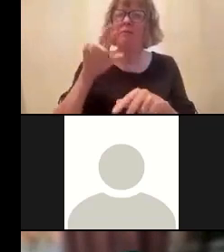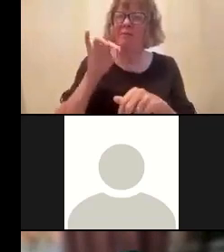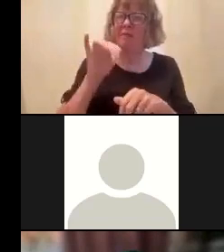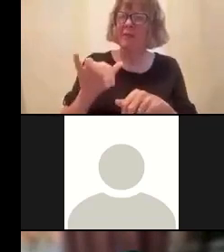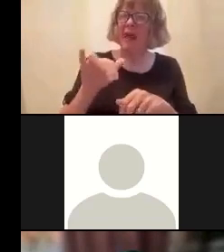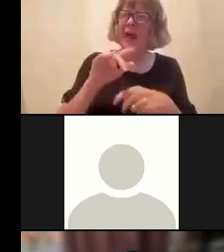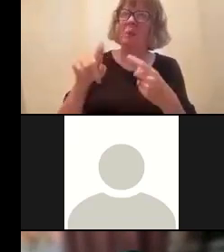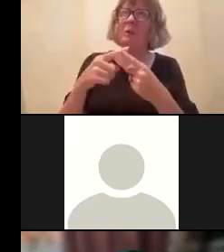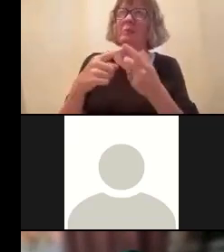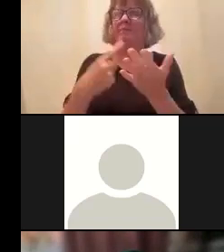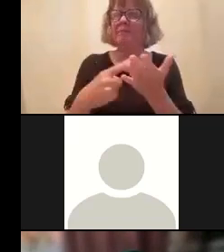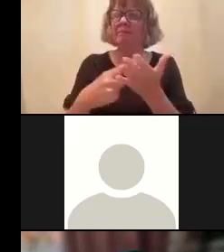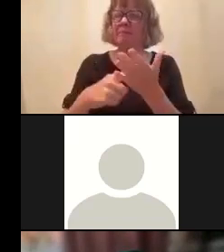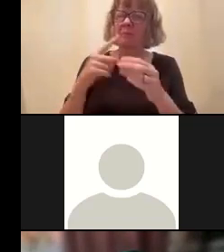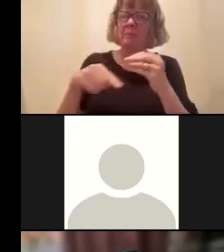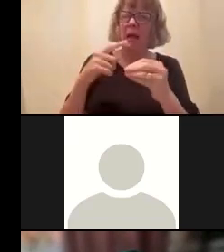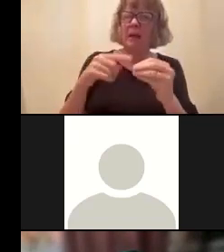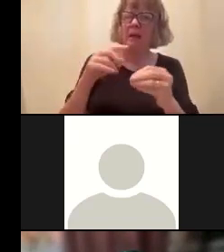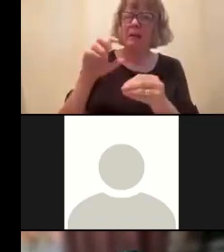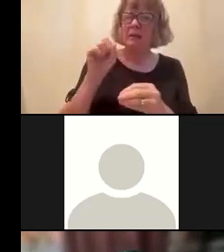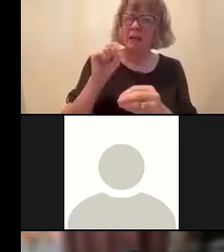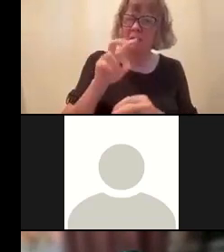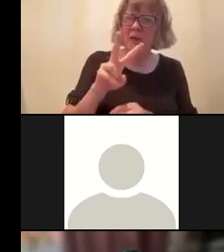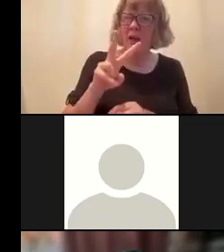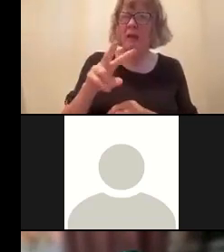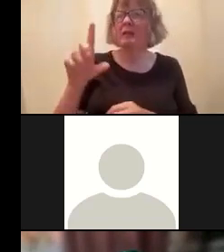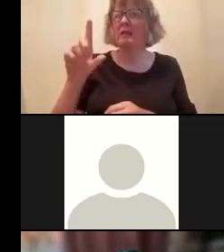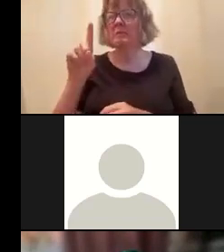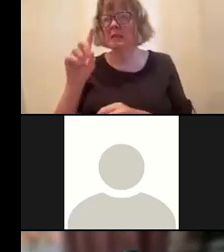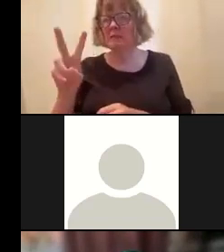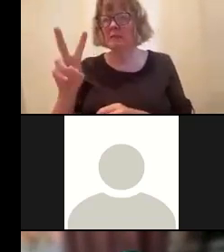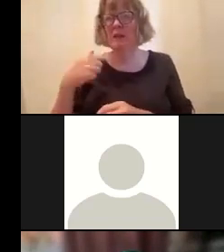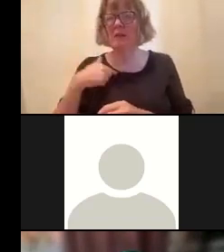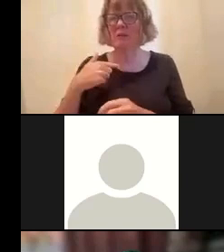talk about sexual violence or domestic violence.